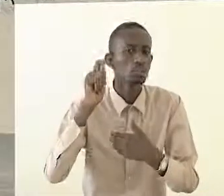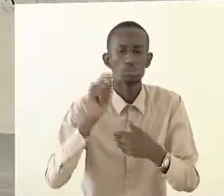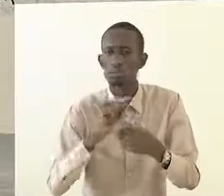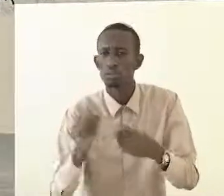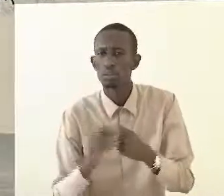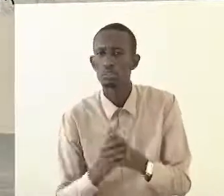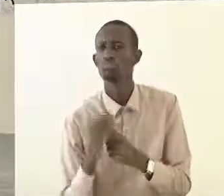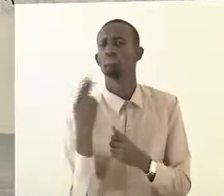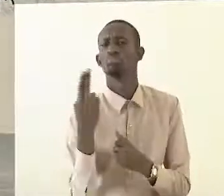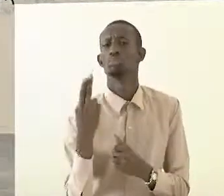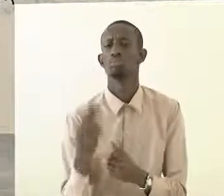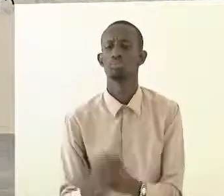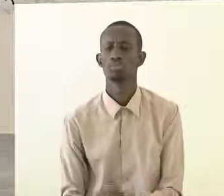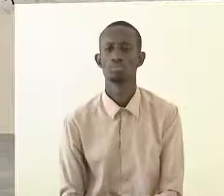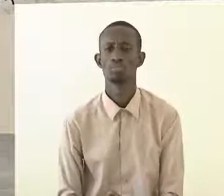by 2.